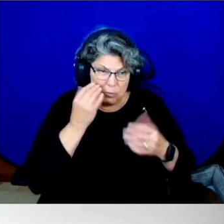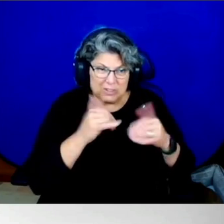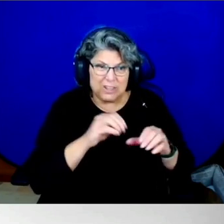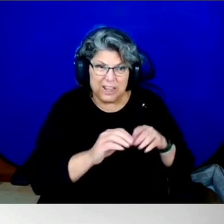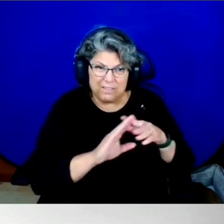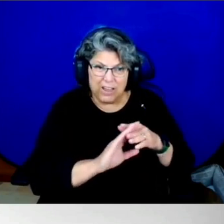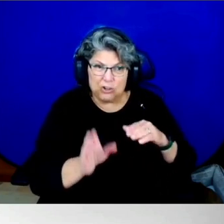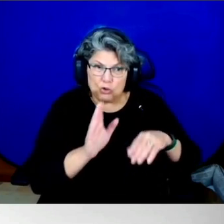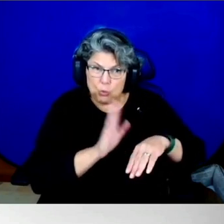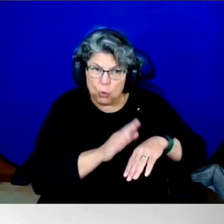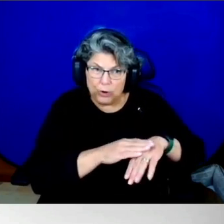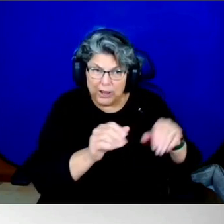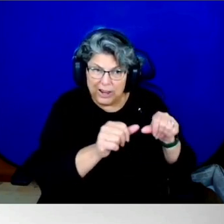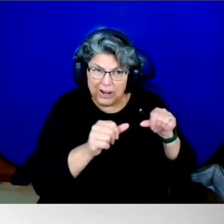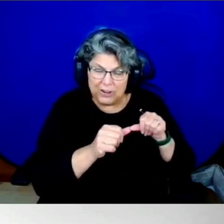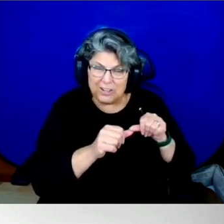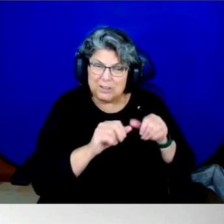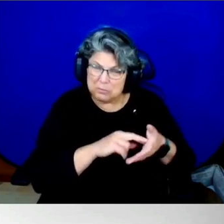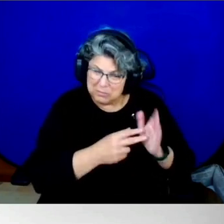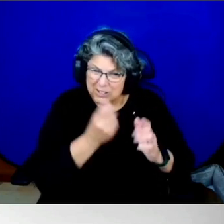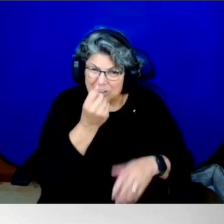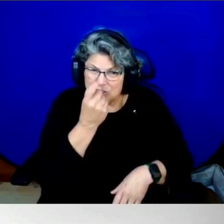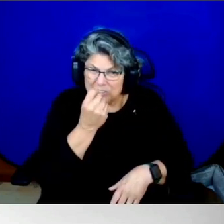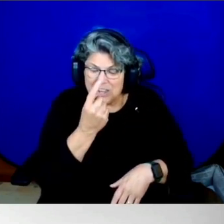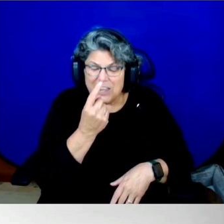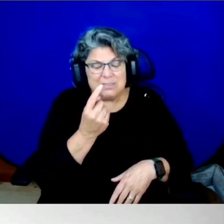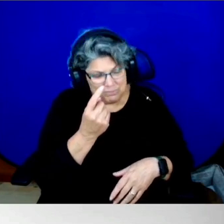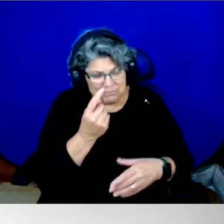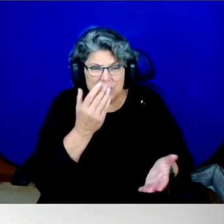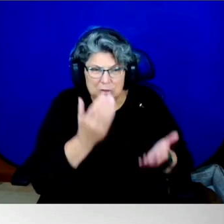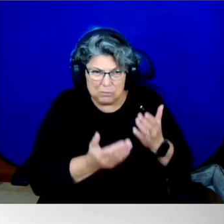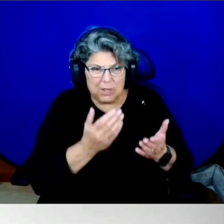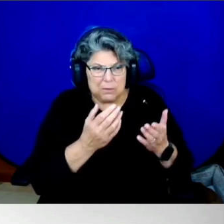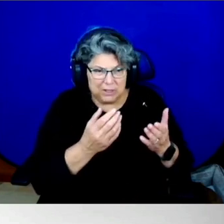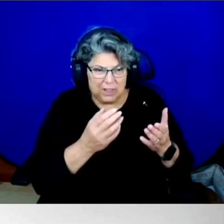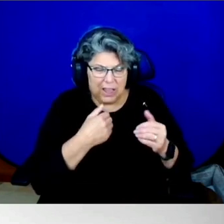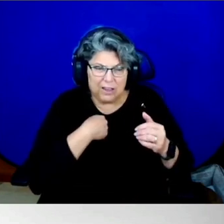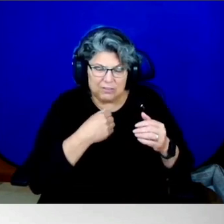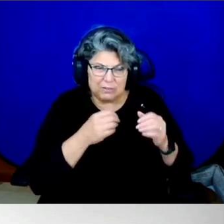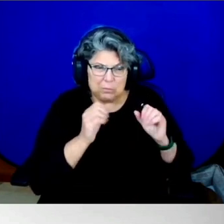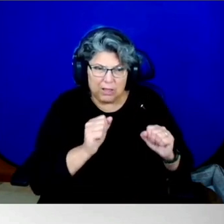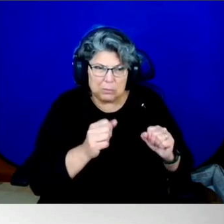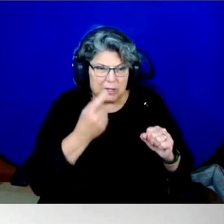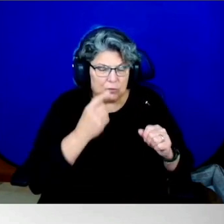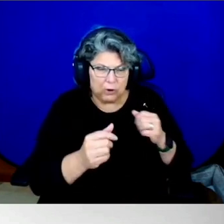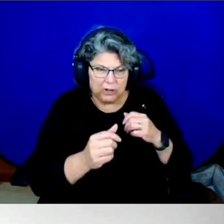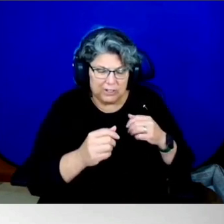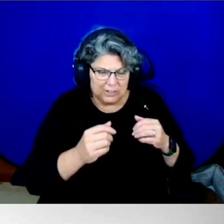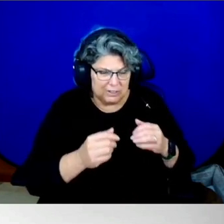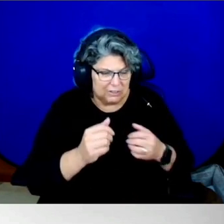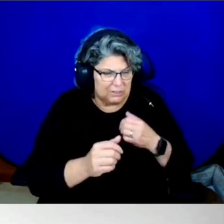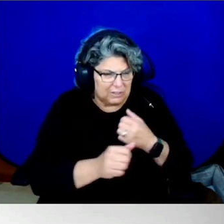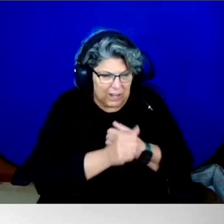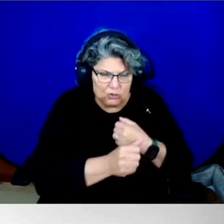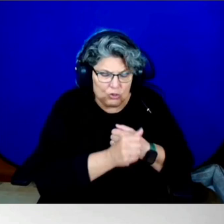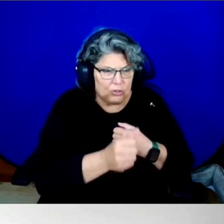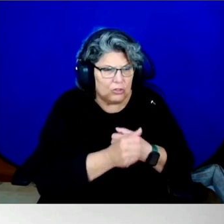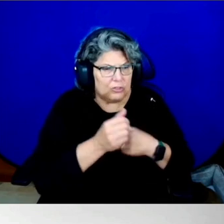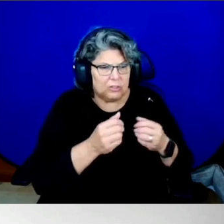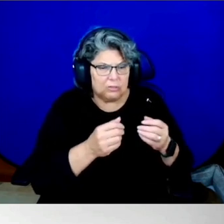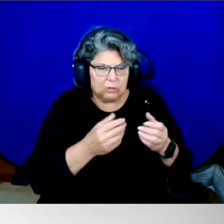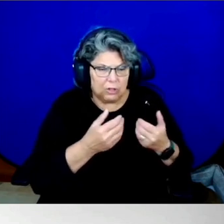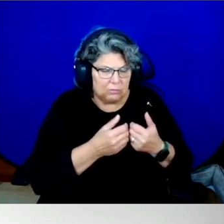evacuation warning means there is still the potential threat to life and property. Residents should also drive safely, as Sheriff Kane had said, because